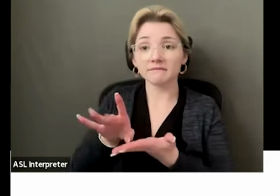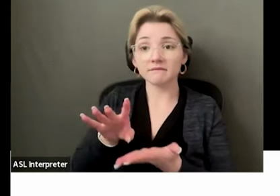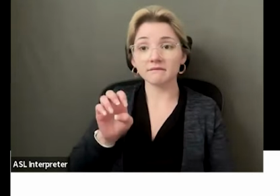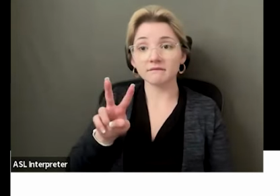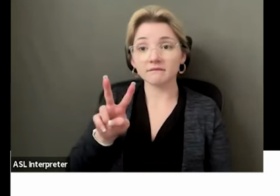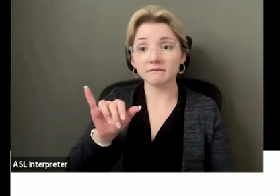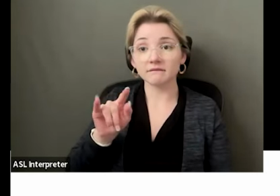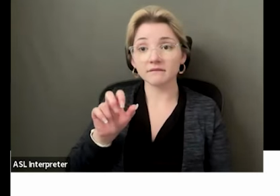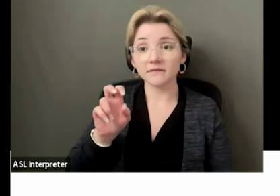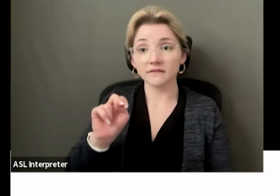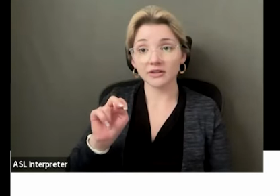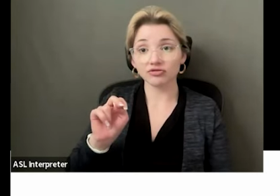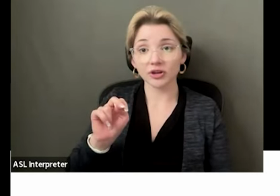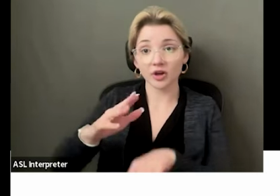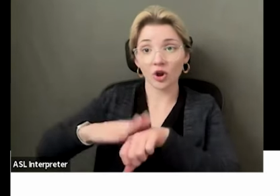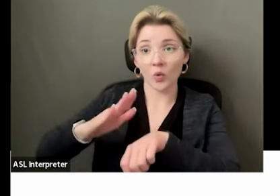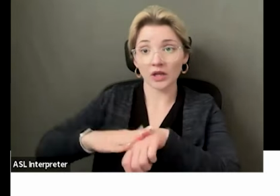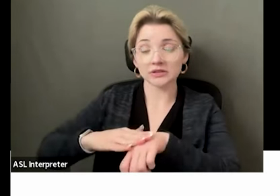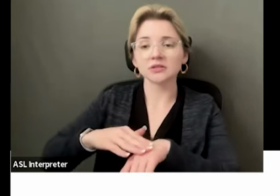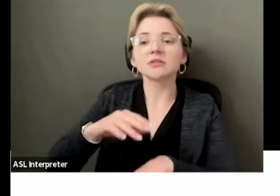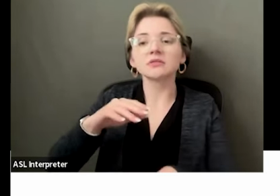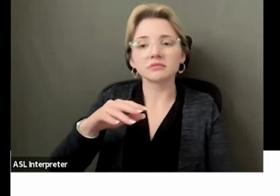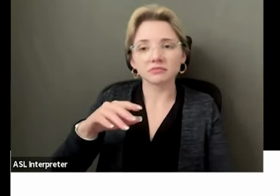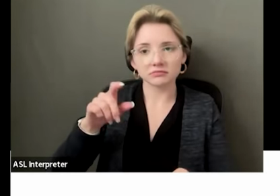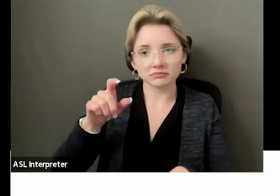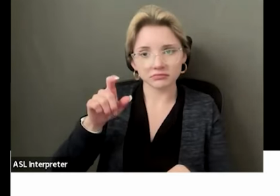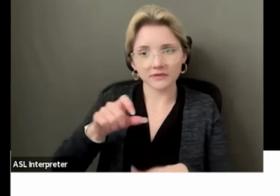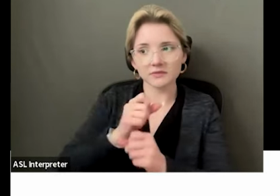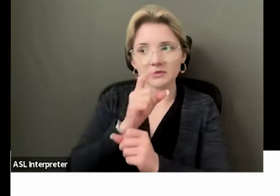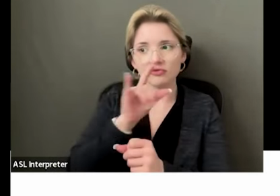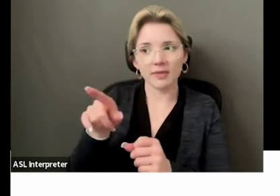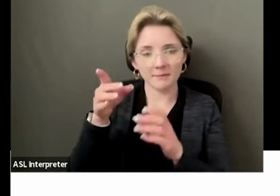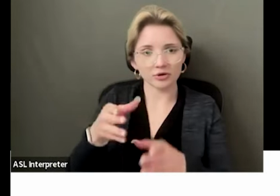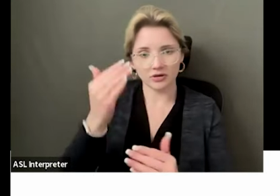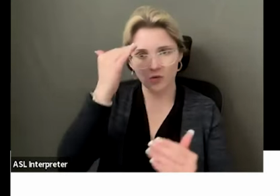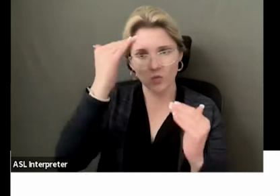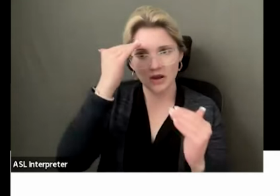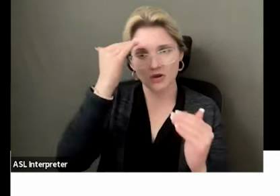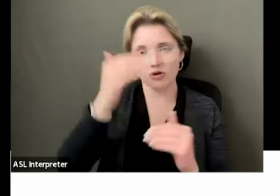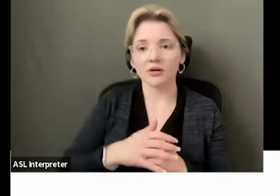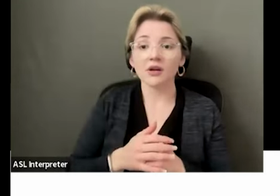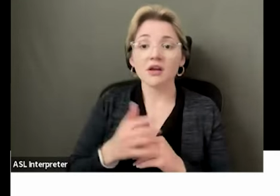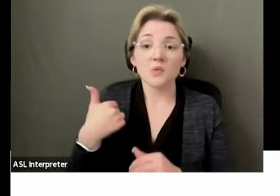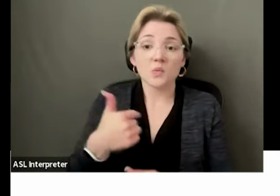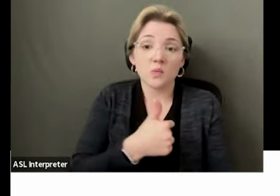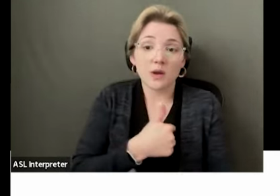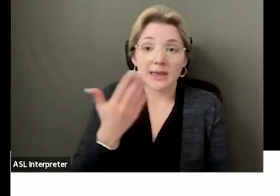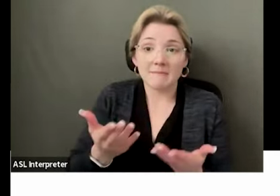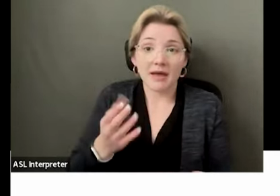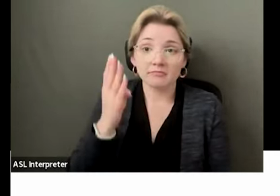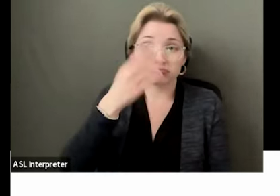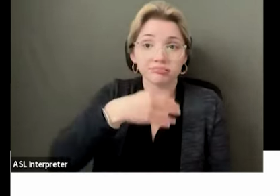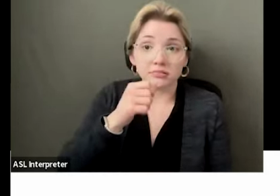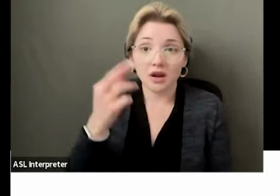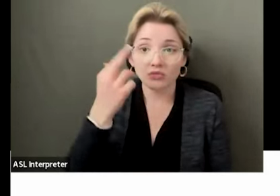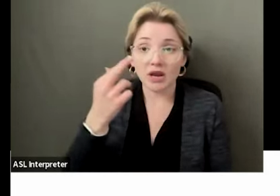anyone. This is important because when someone's applying for assistance, you won't know if they may be experiencing violence. And oftentimes